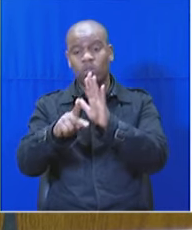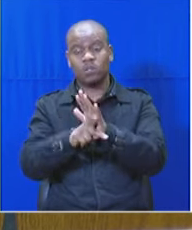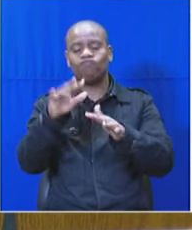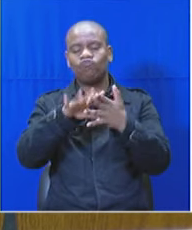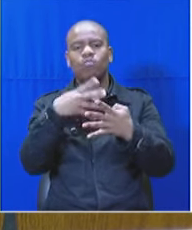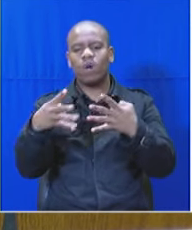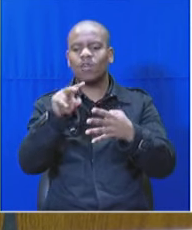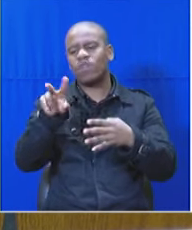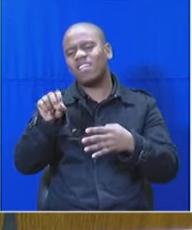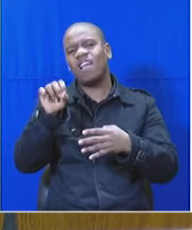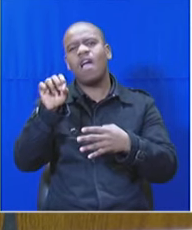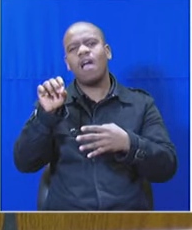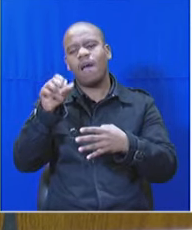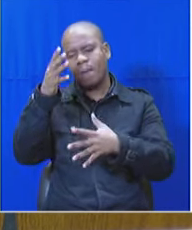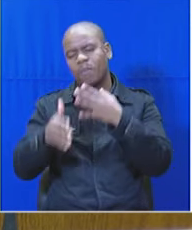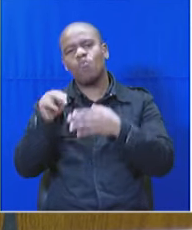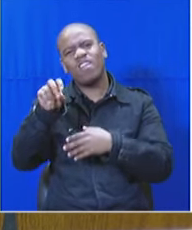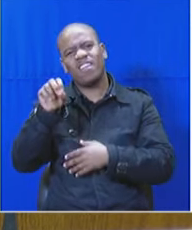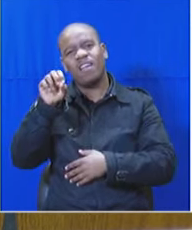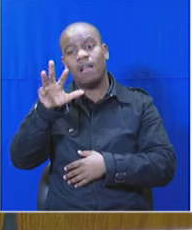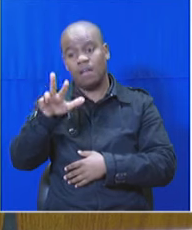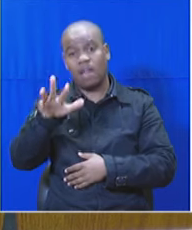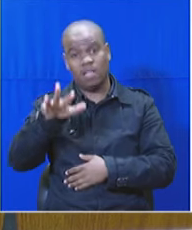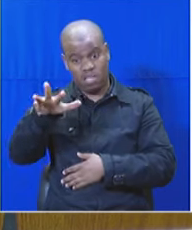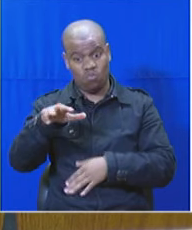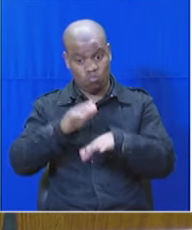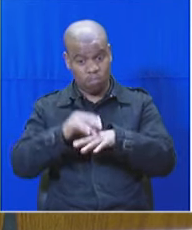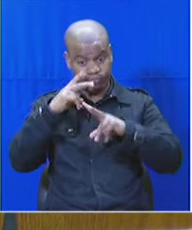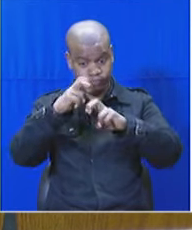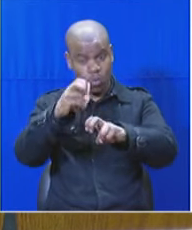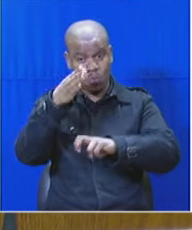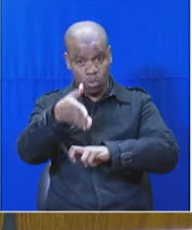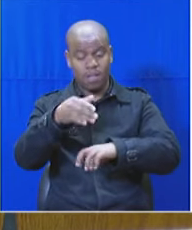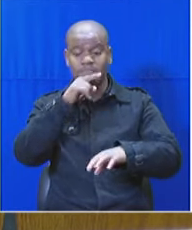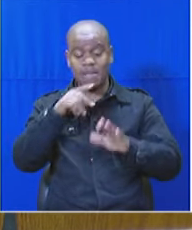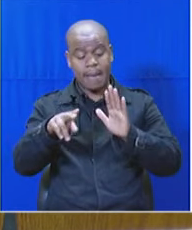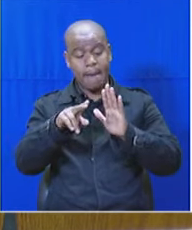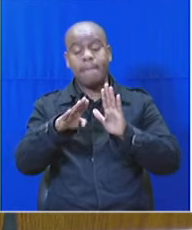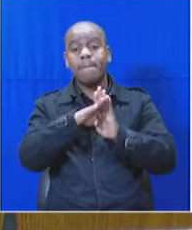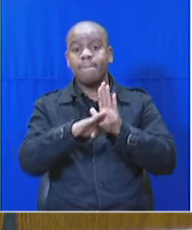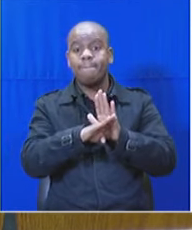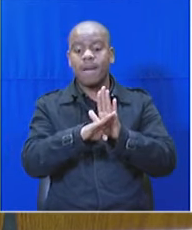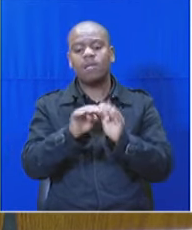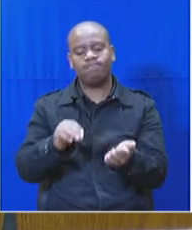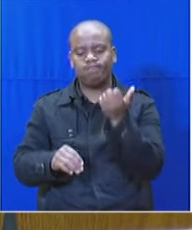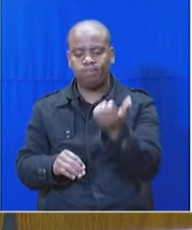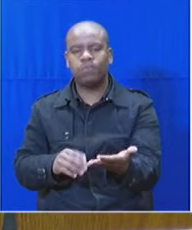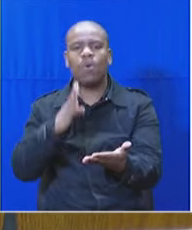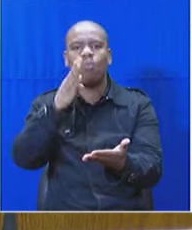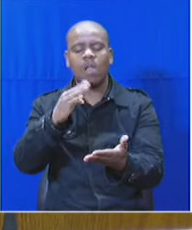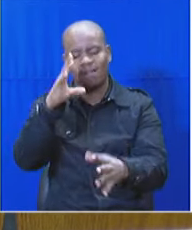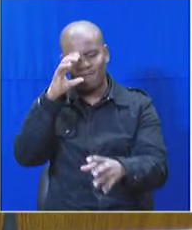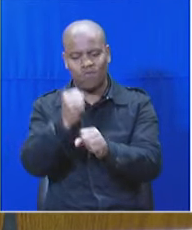2019, and that the regulation of land holdings bill will be introduced to the House. That bill deals